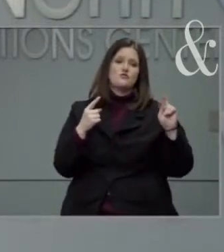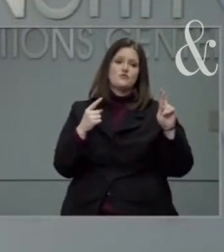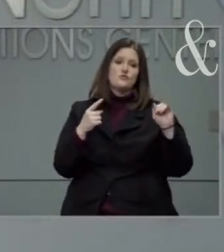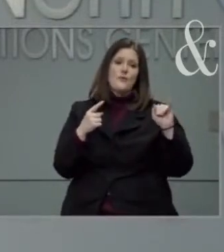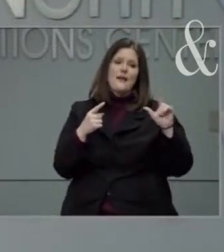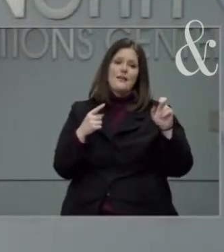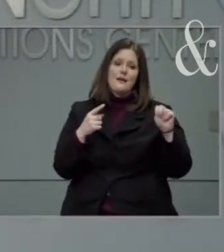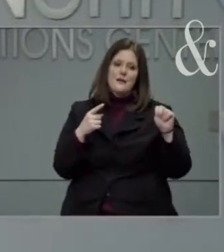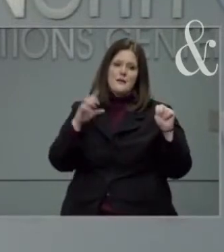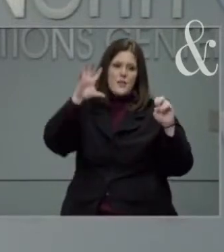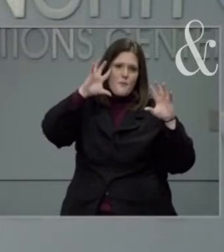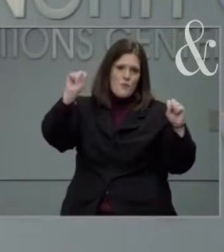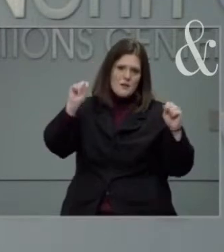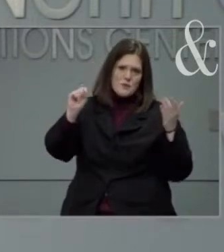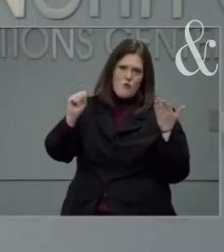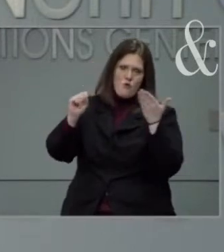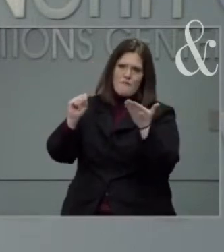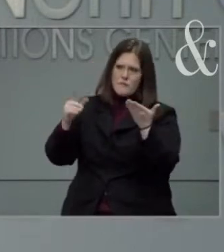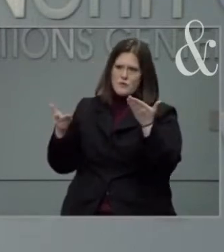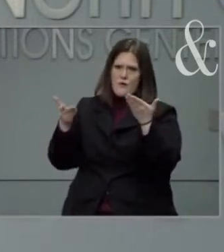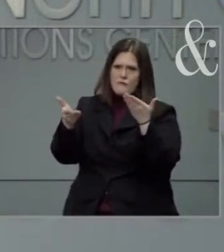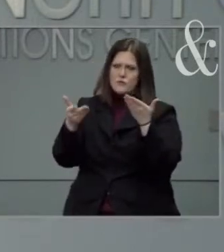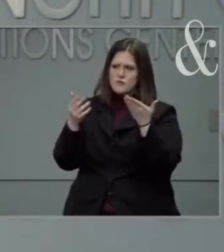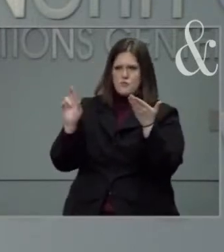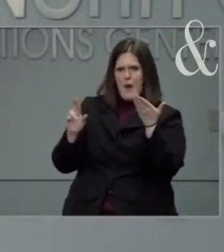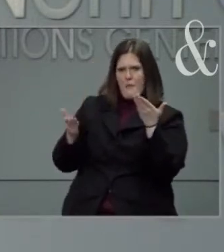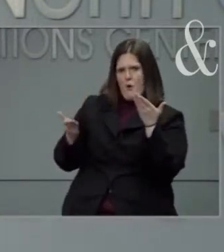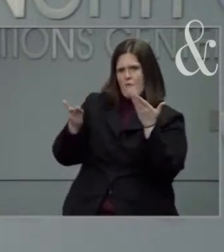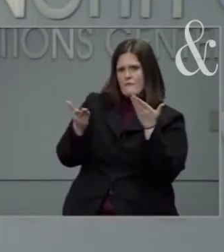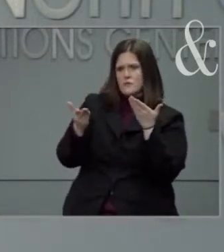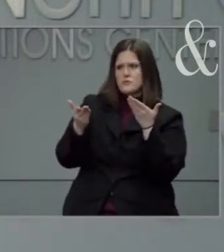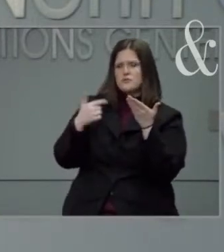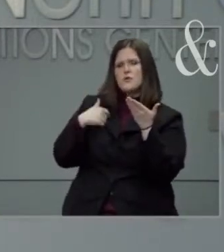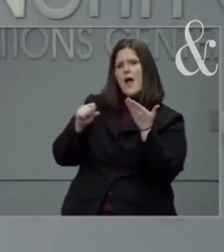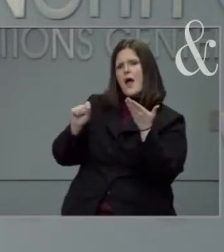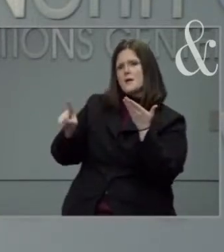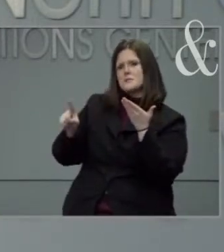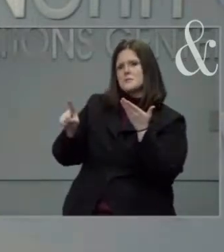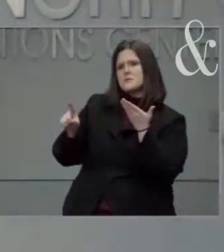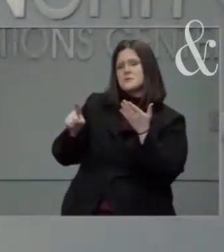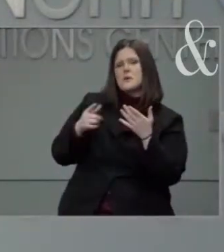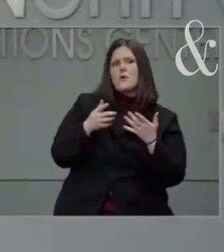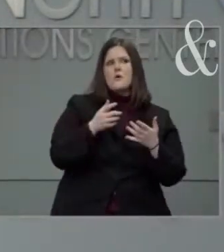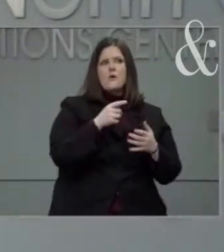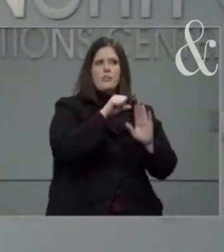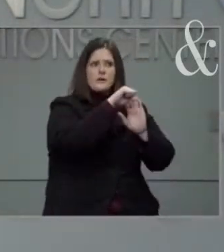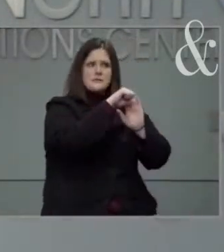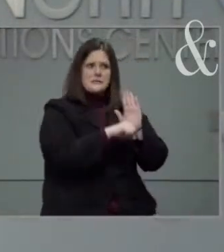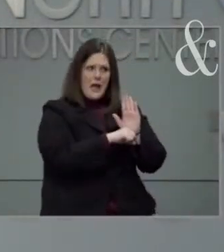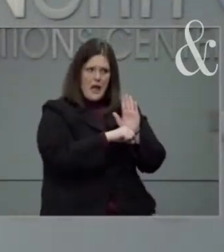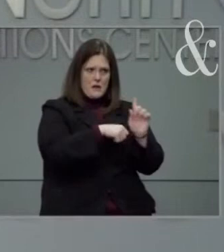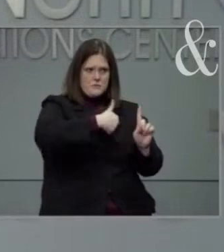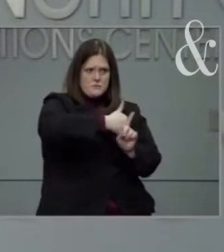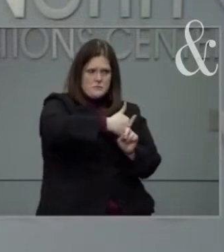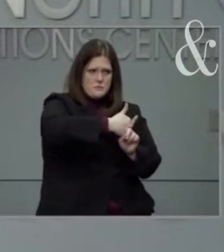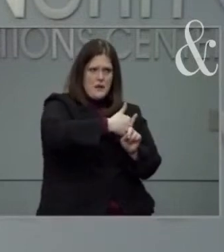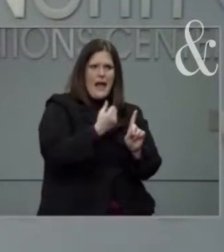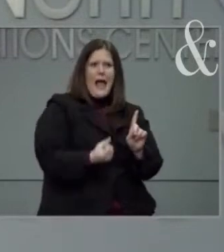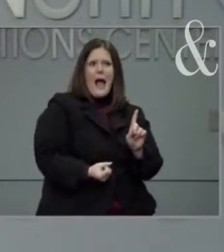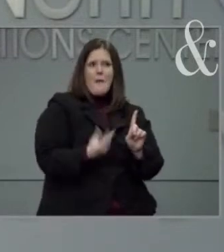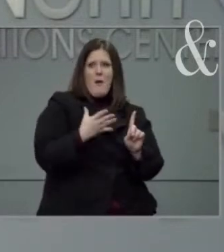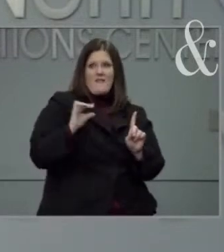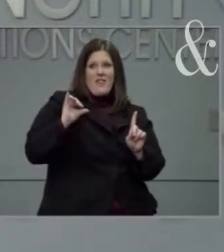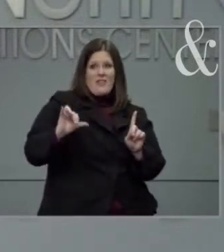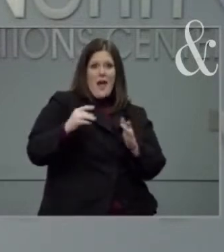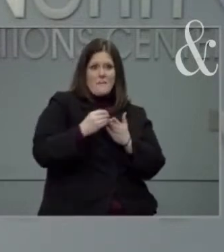spend this money from its own funds for the direct payments to teachers and staff?